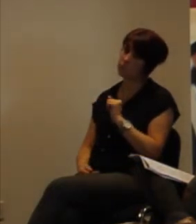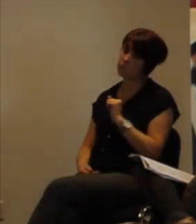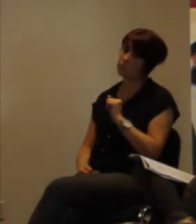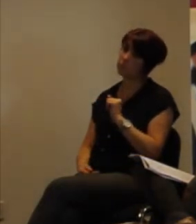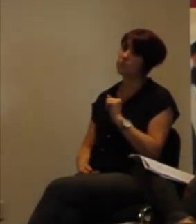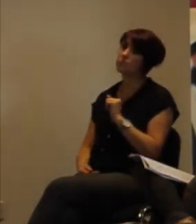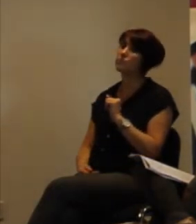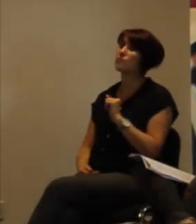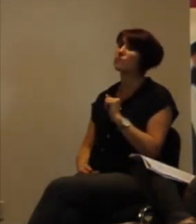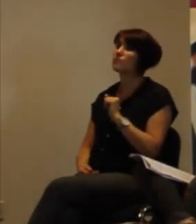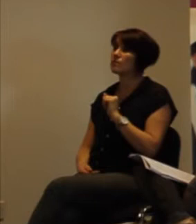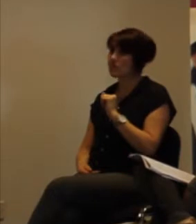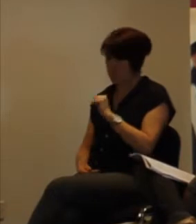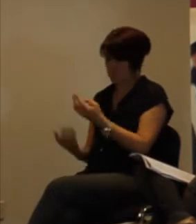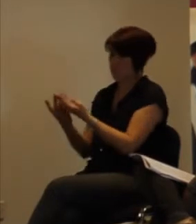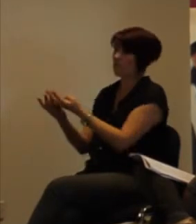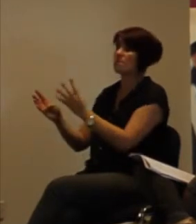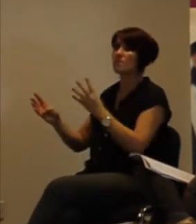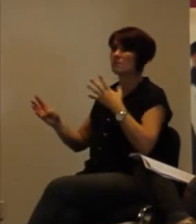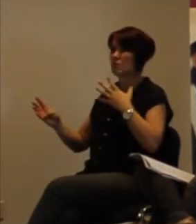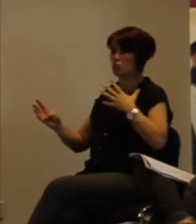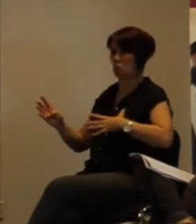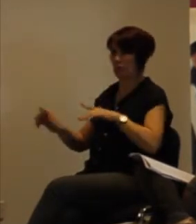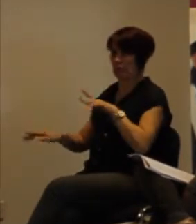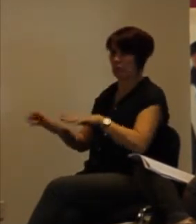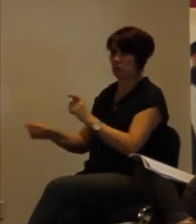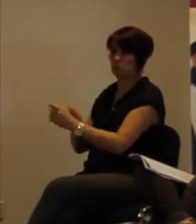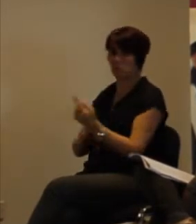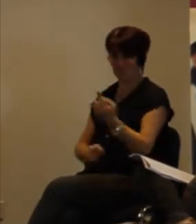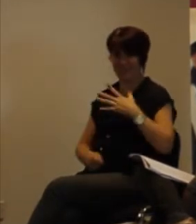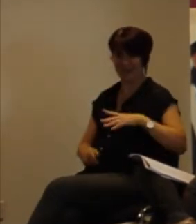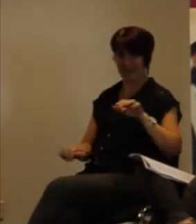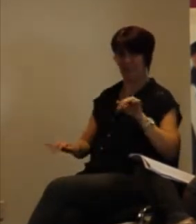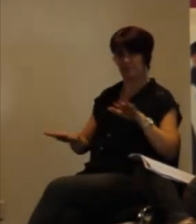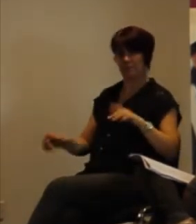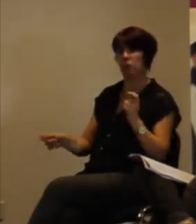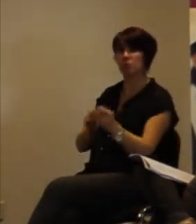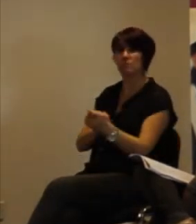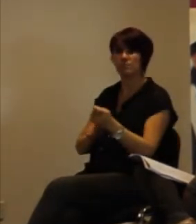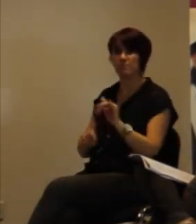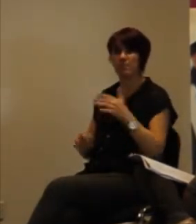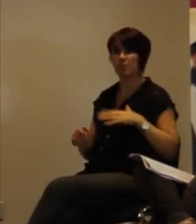disturb learners that do not need the adjustment. For example, if you're using a reader,